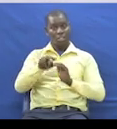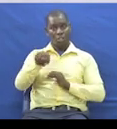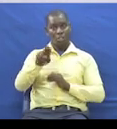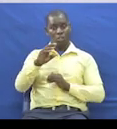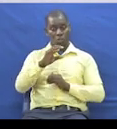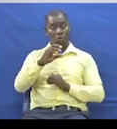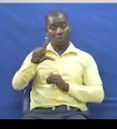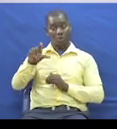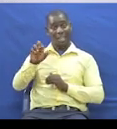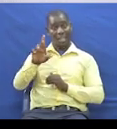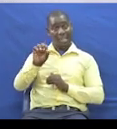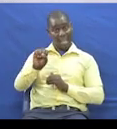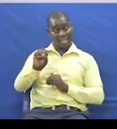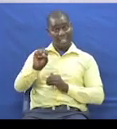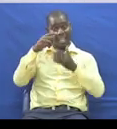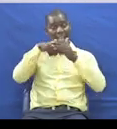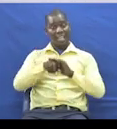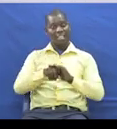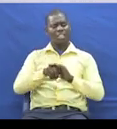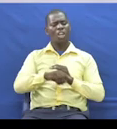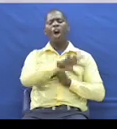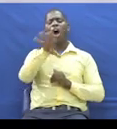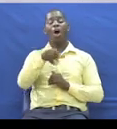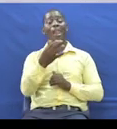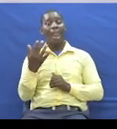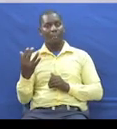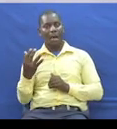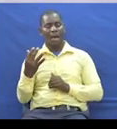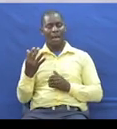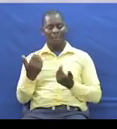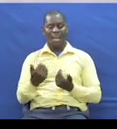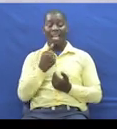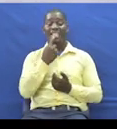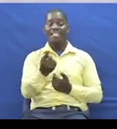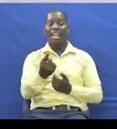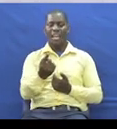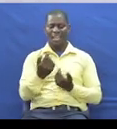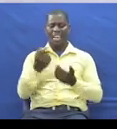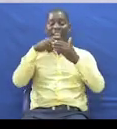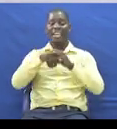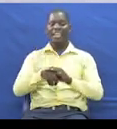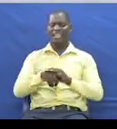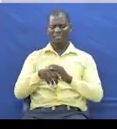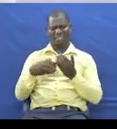atomic number as the total number of protons in the nucleus, we can say that for an